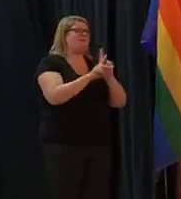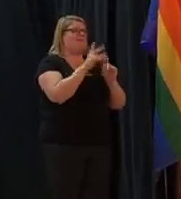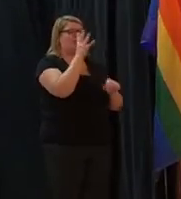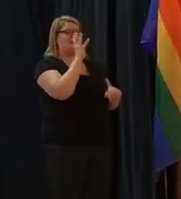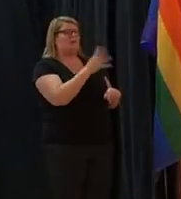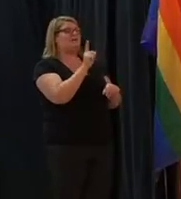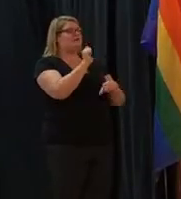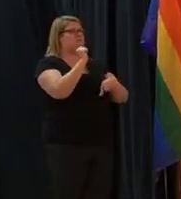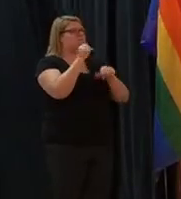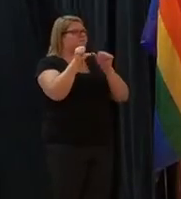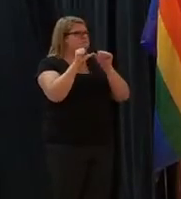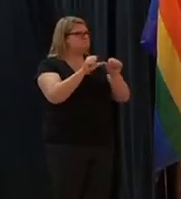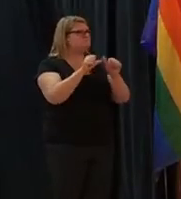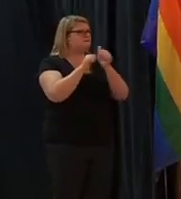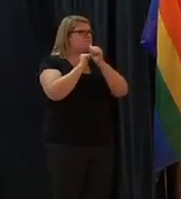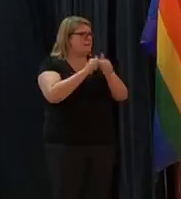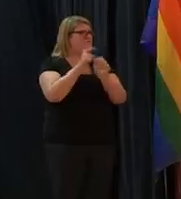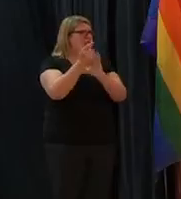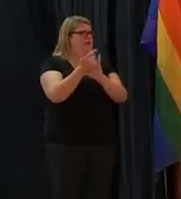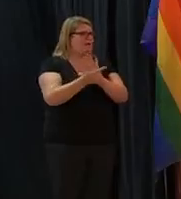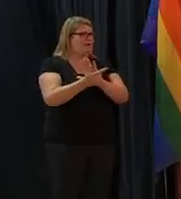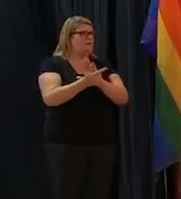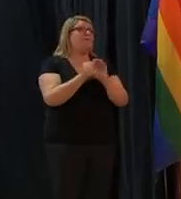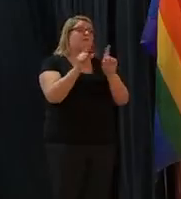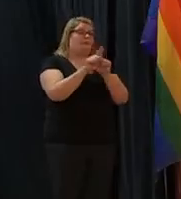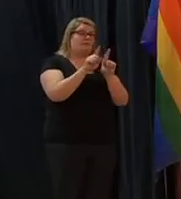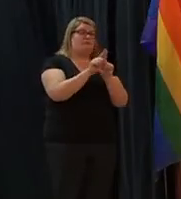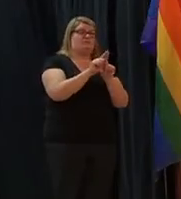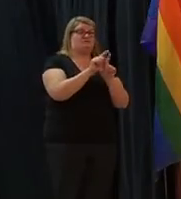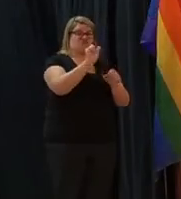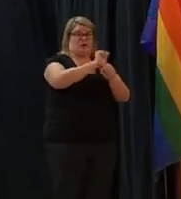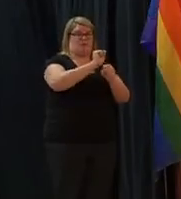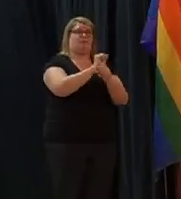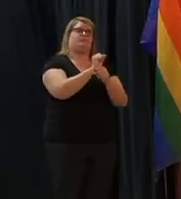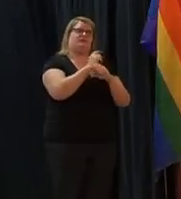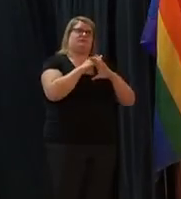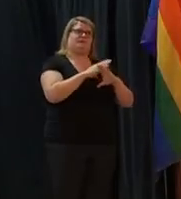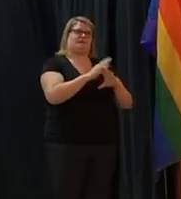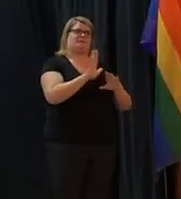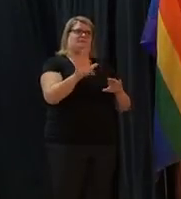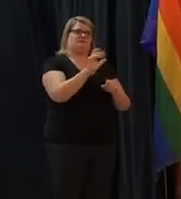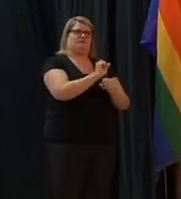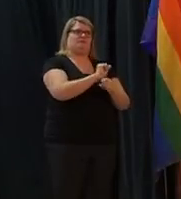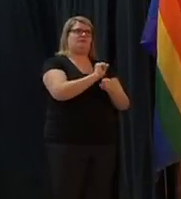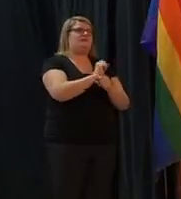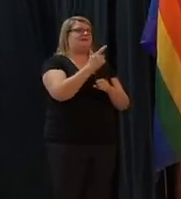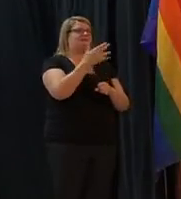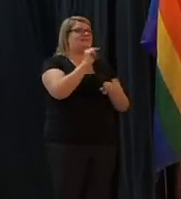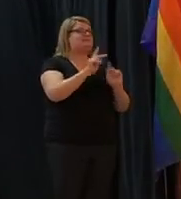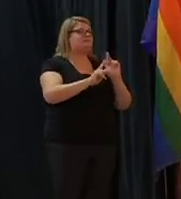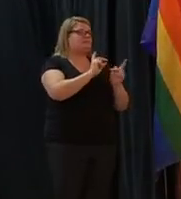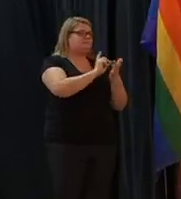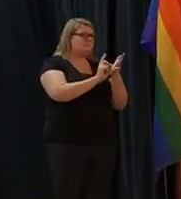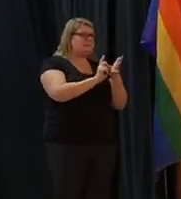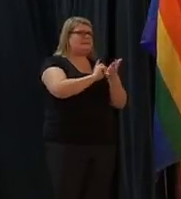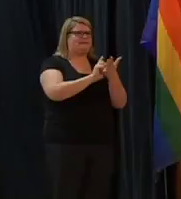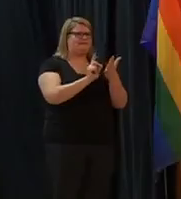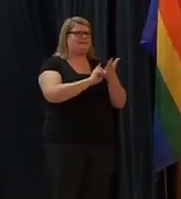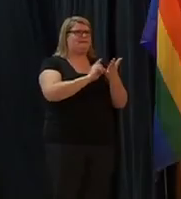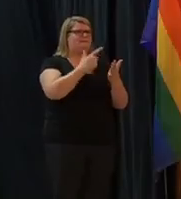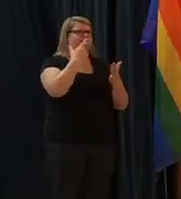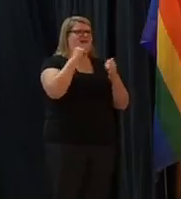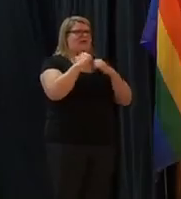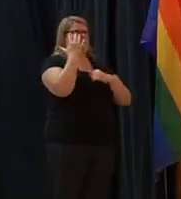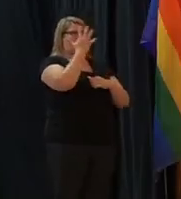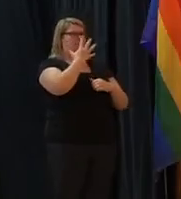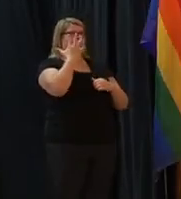access a decent job and to have a job, because LGBT members are discriminated because of how they look,